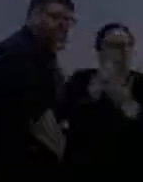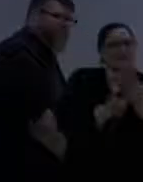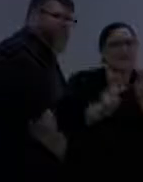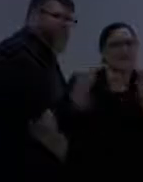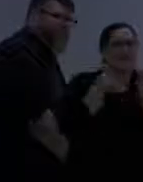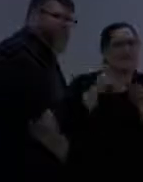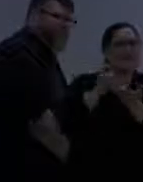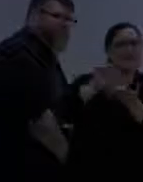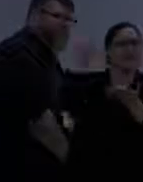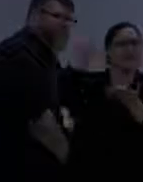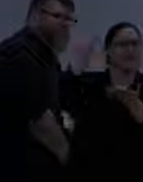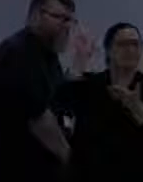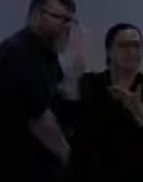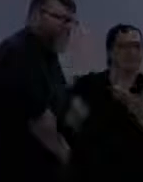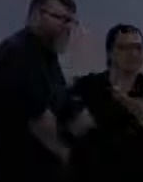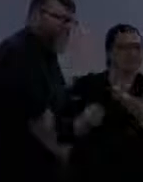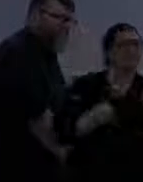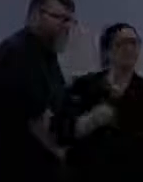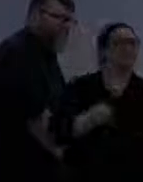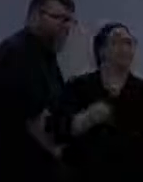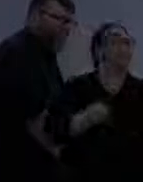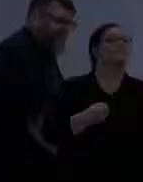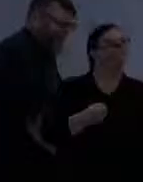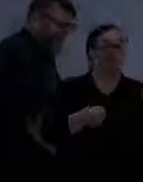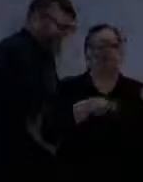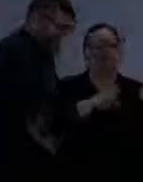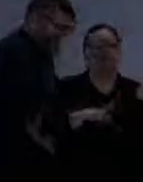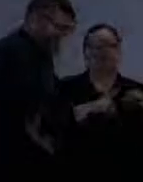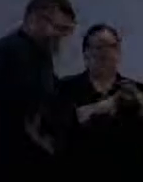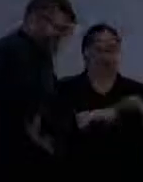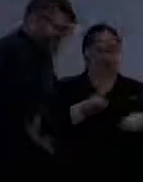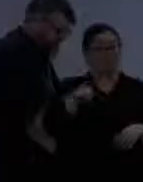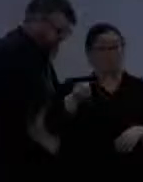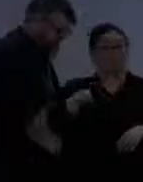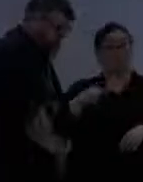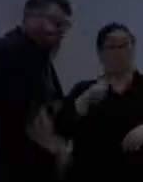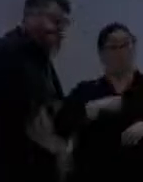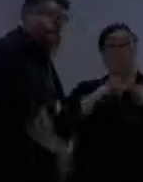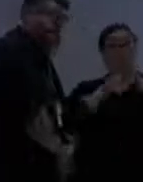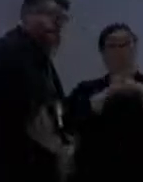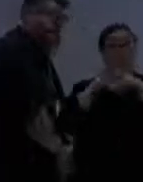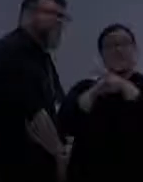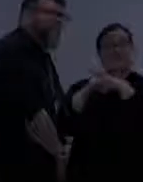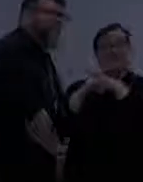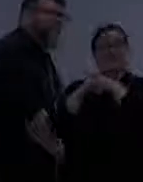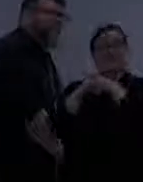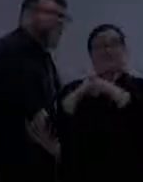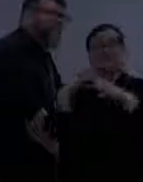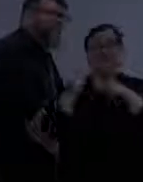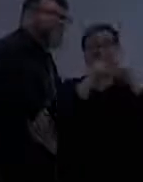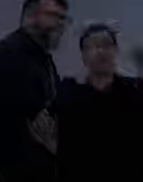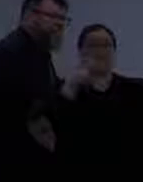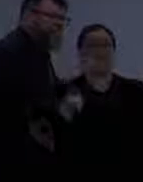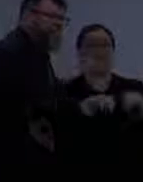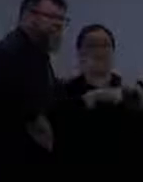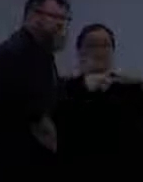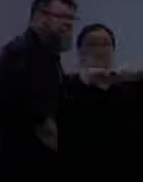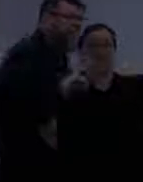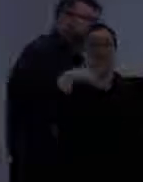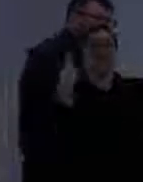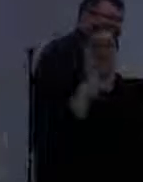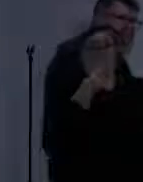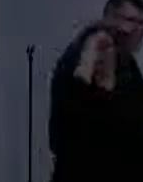So the question was, if the provider's been banned, how do you know? So we actually have a section on our website where there's a list of the banned providers.